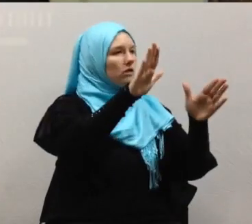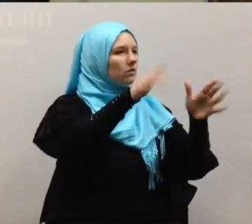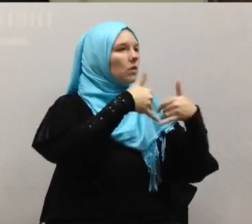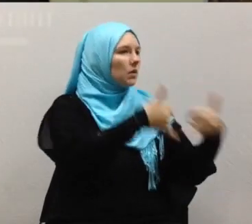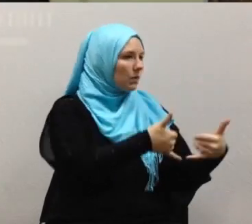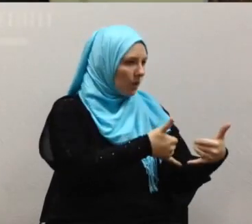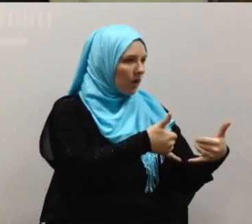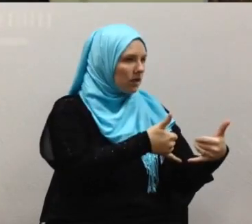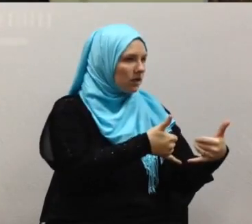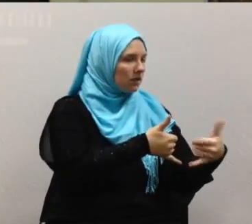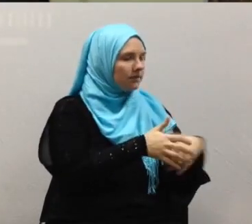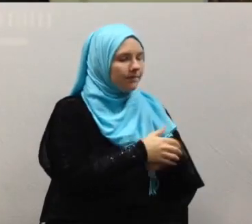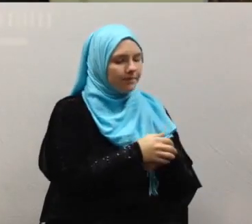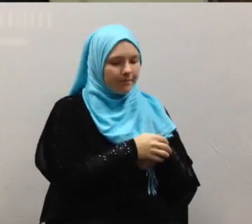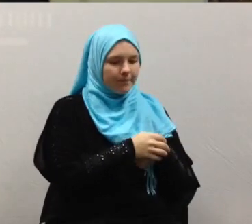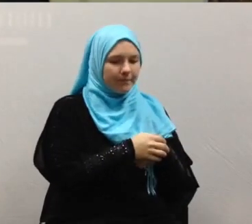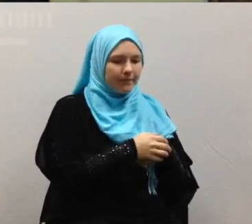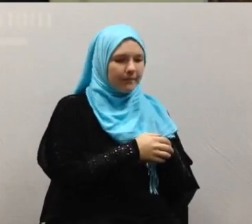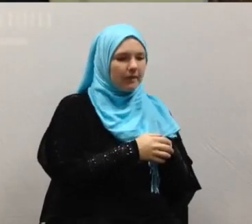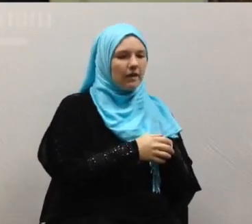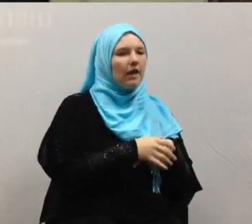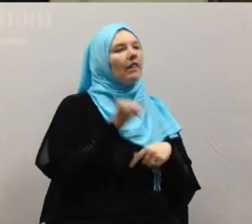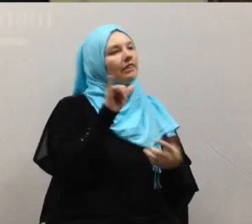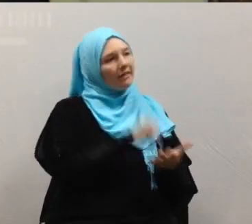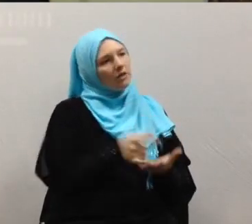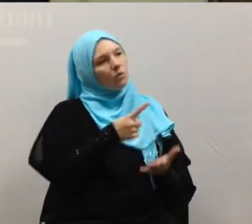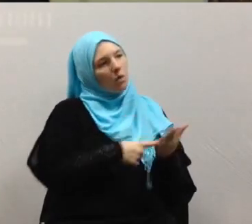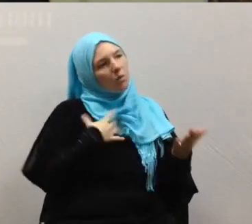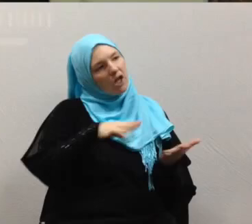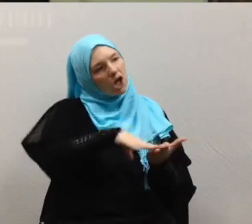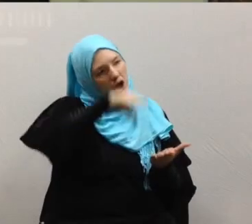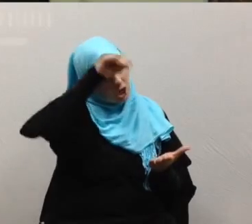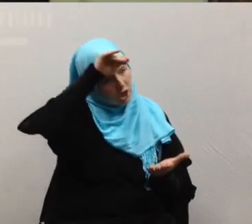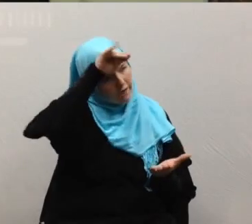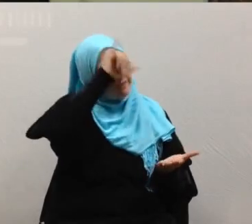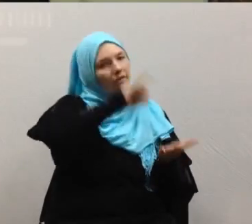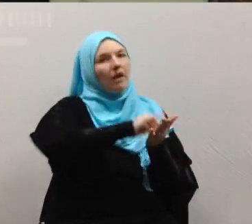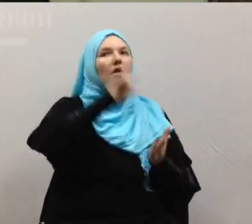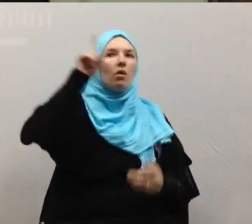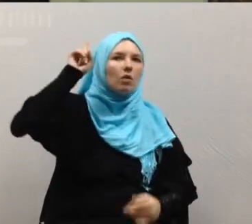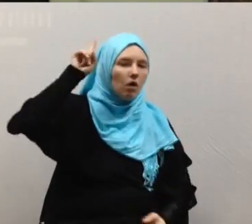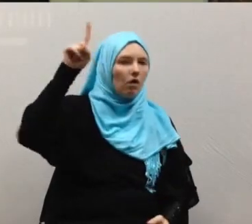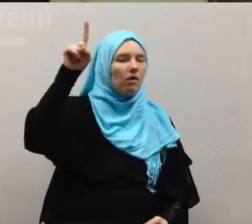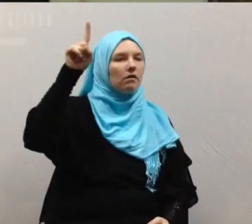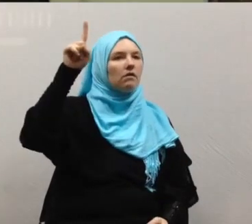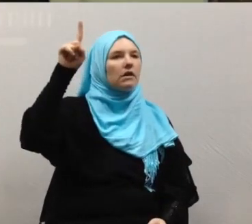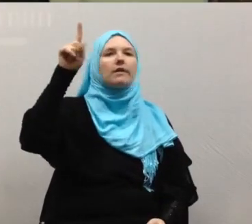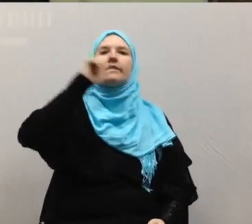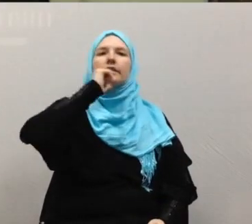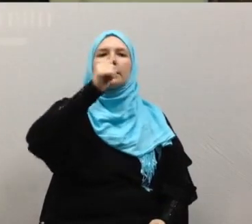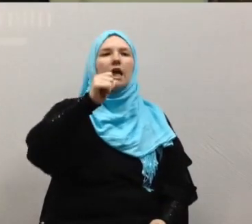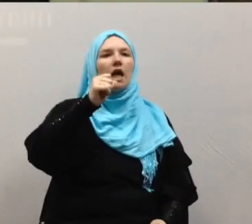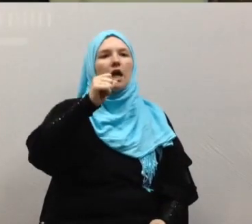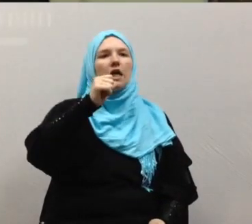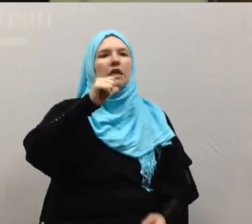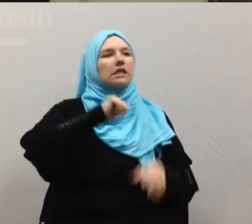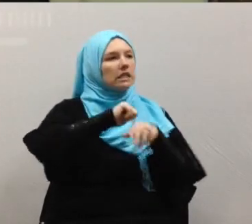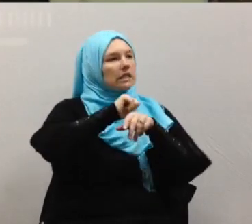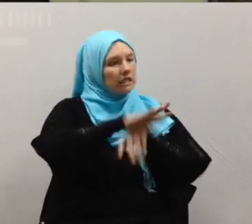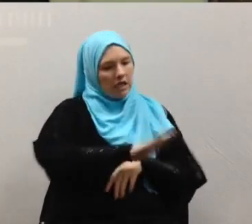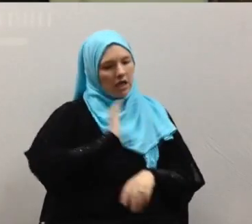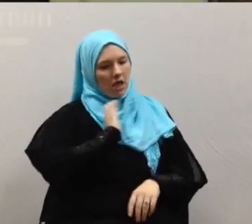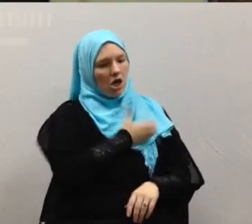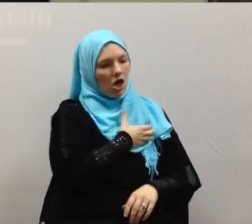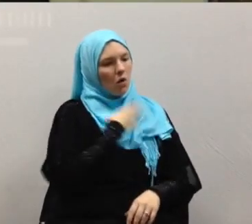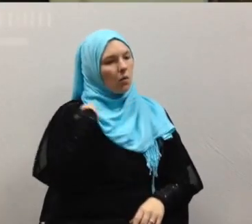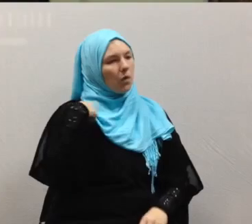learn, that Allah did not send this religion for private practice in the darkness of